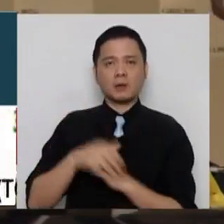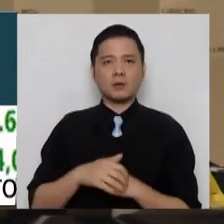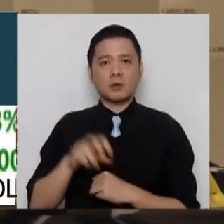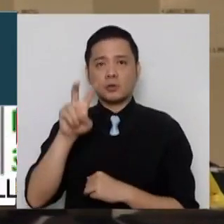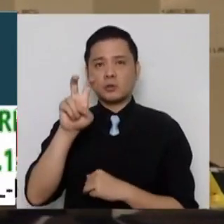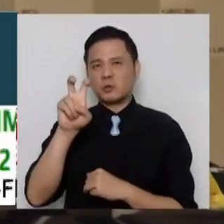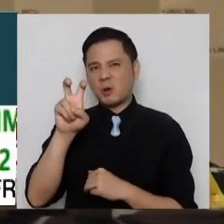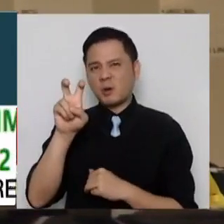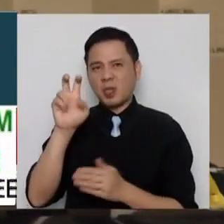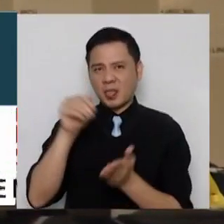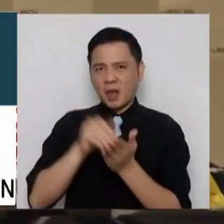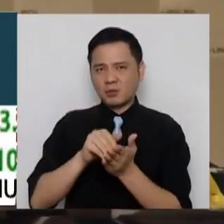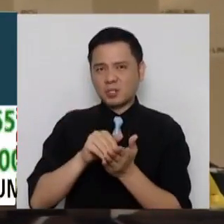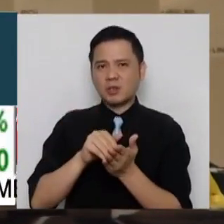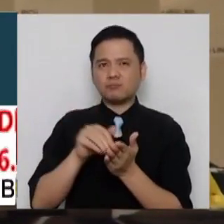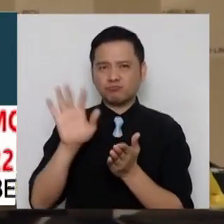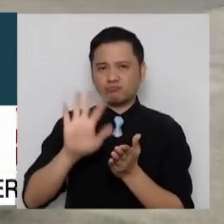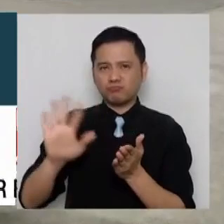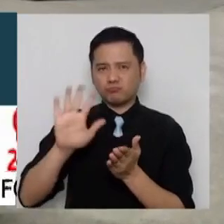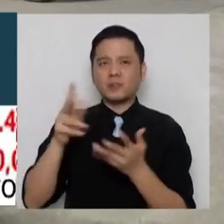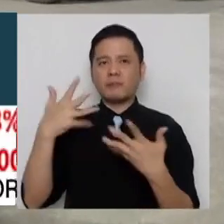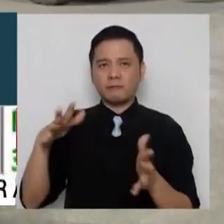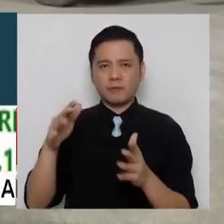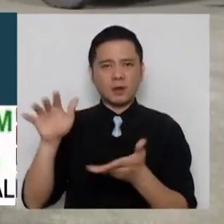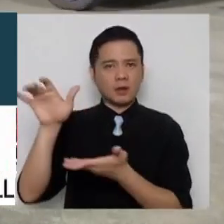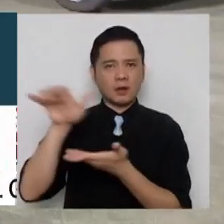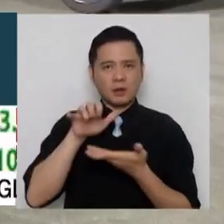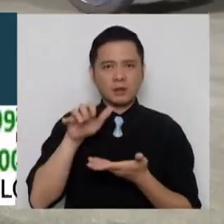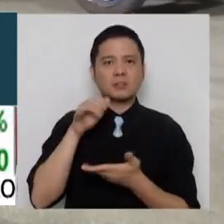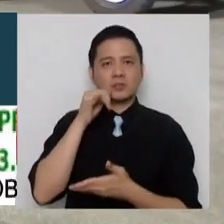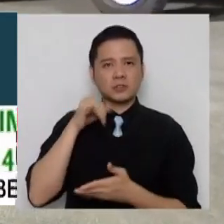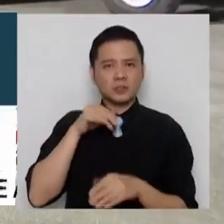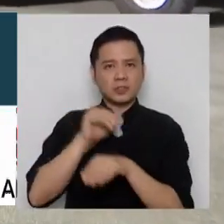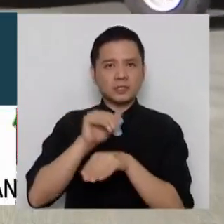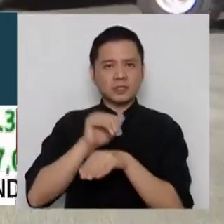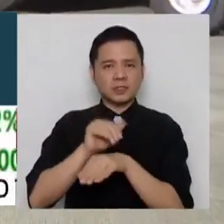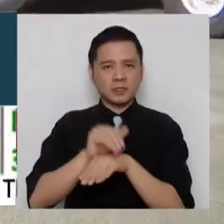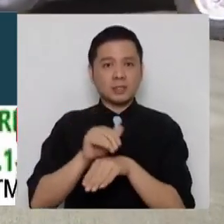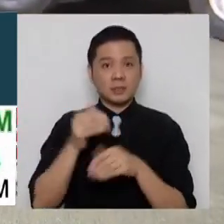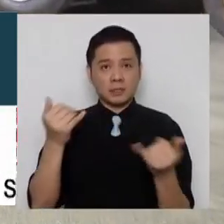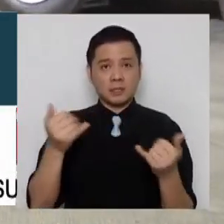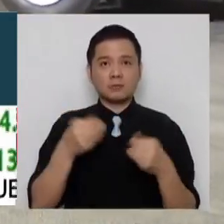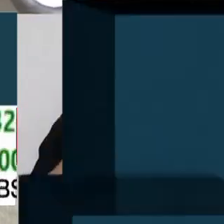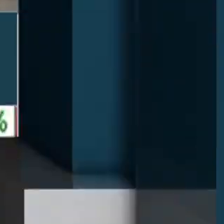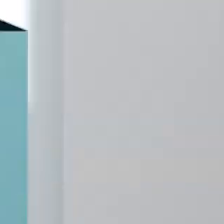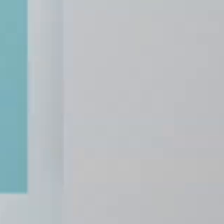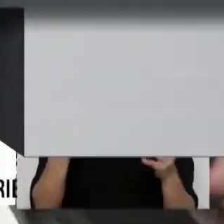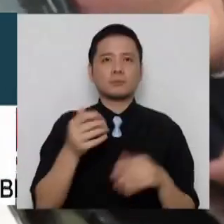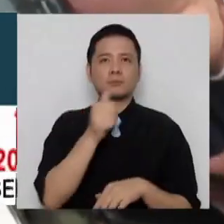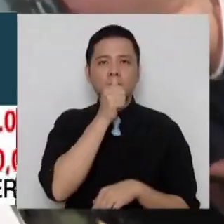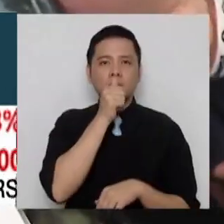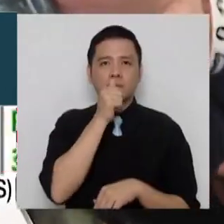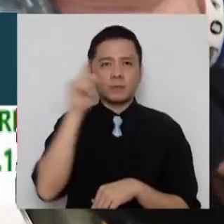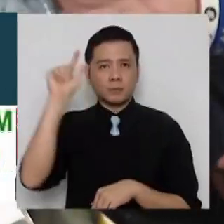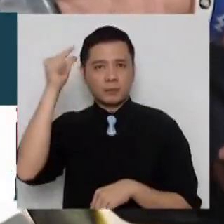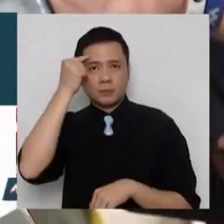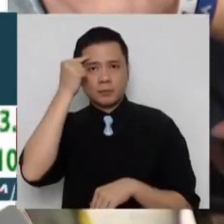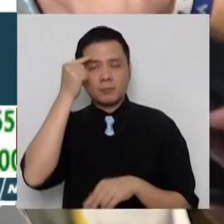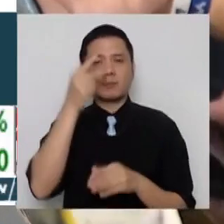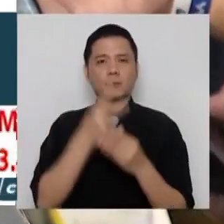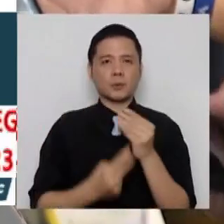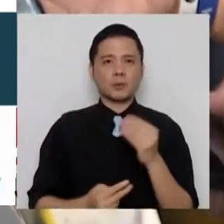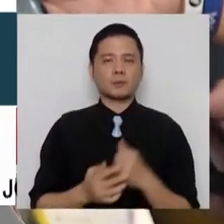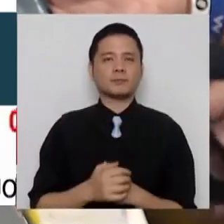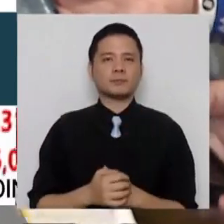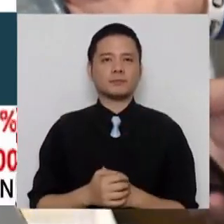night. These will be shared by the government and private companies. Yung mga economic frontliners